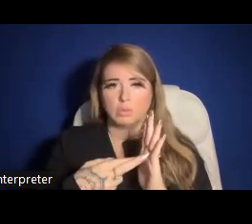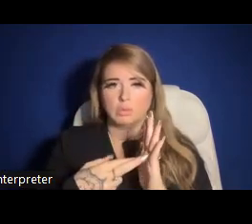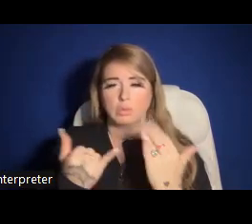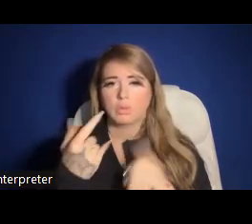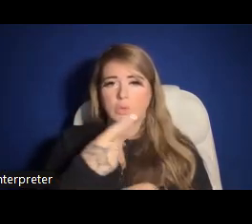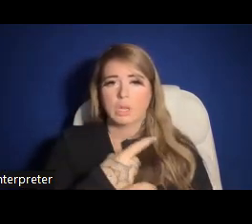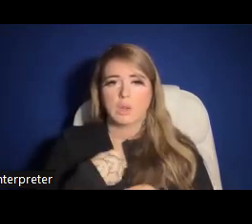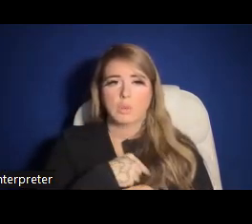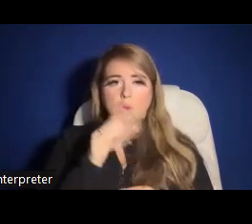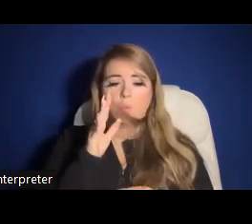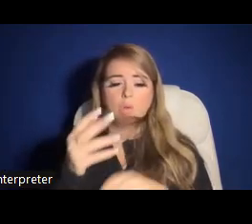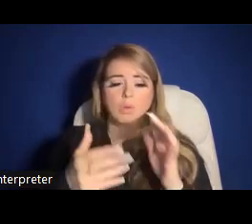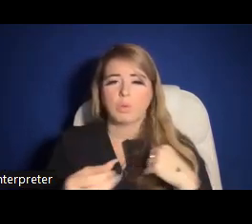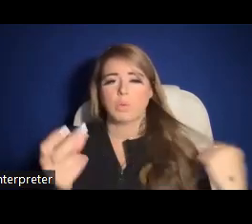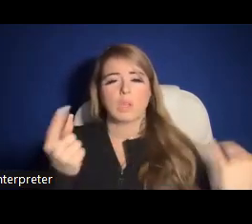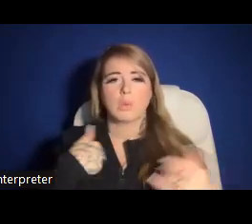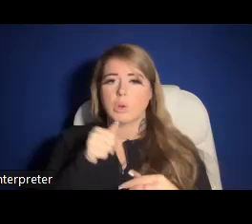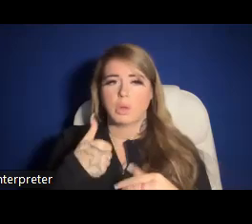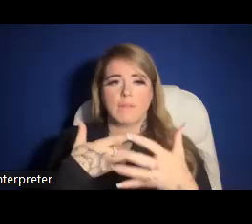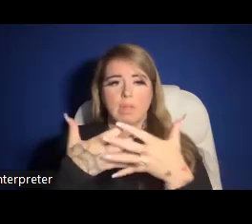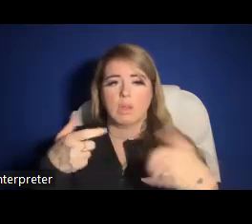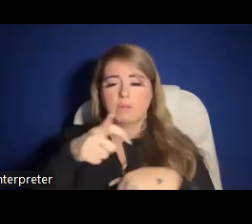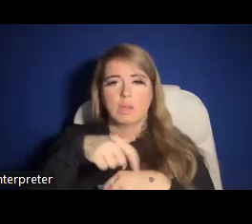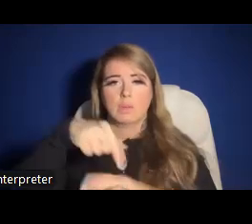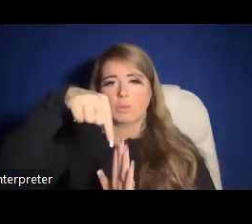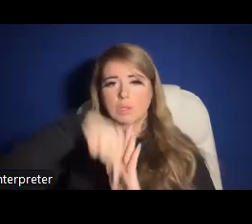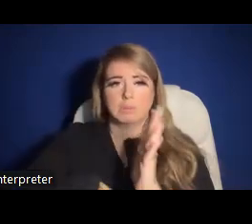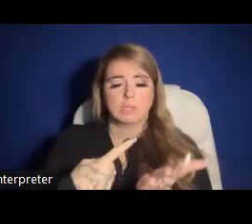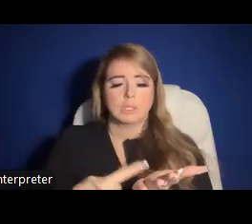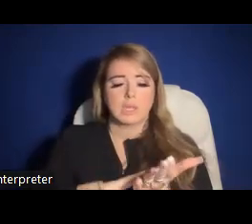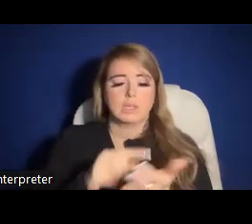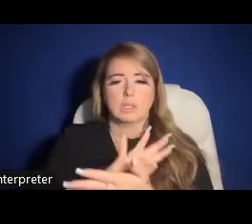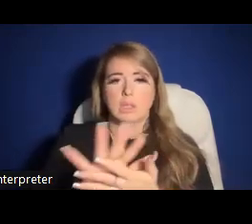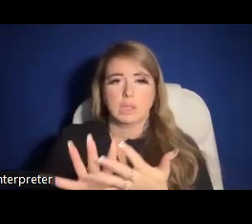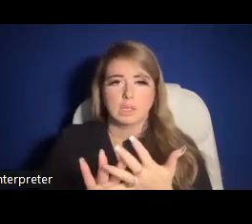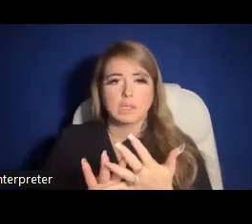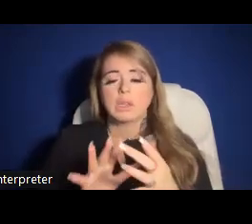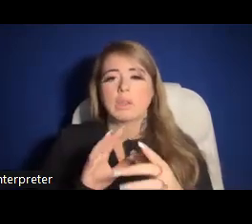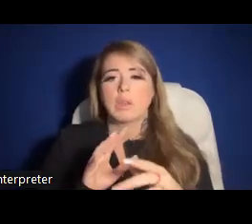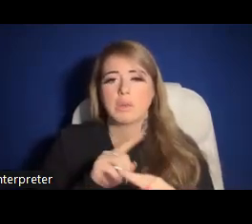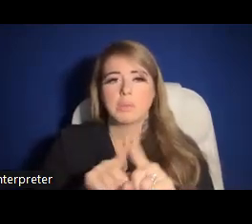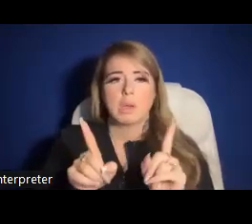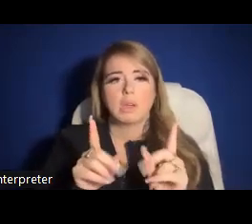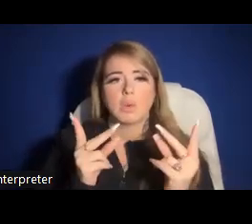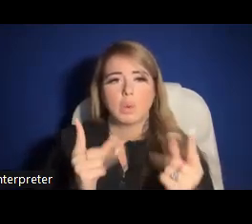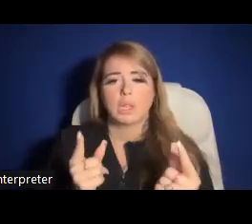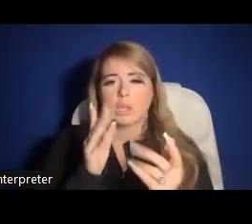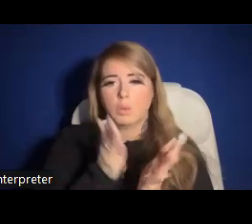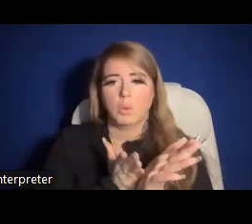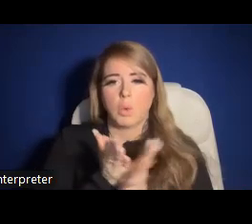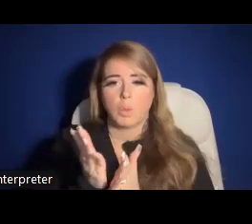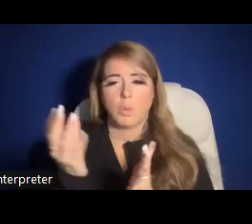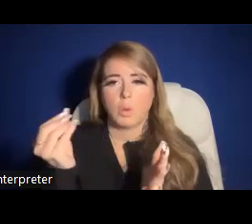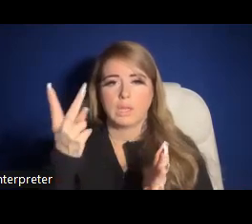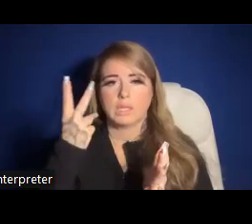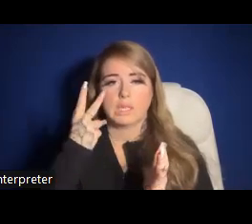would like to just quickly, we don't have a lot of time to go deep into any of the discussion, but quickly go through and